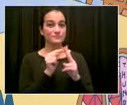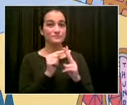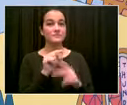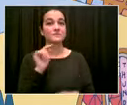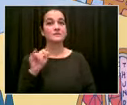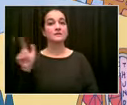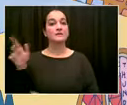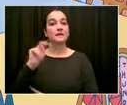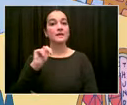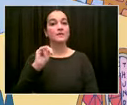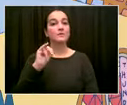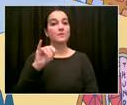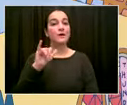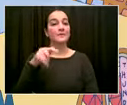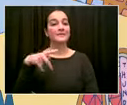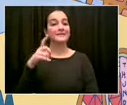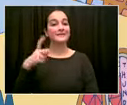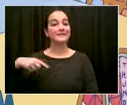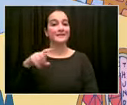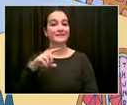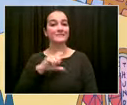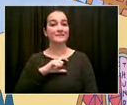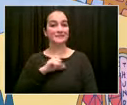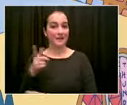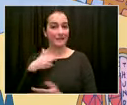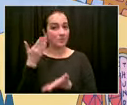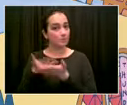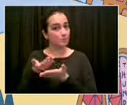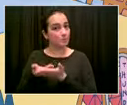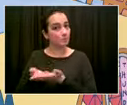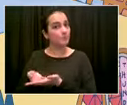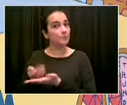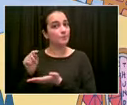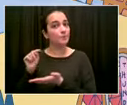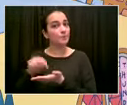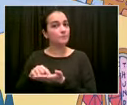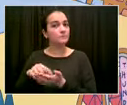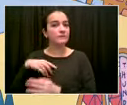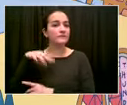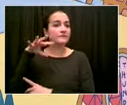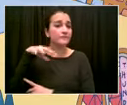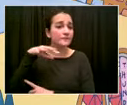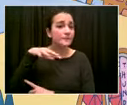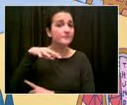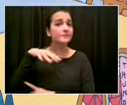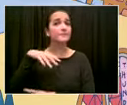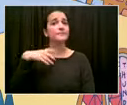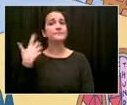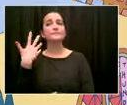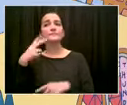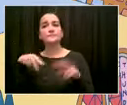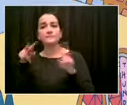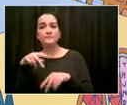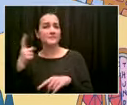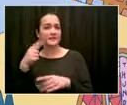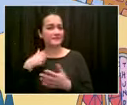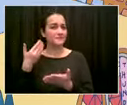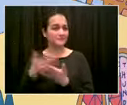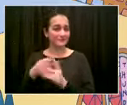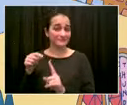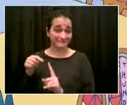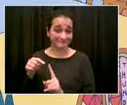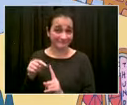period of time? Moreover, in general, surveillance that may have overreached in what we're seeing, there's evidence of in the